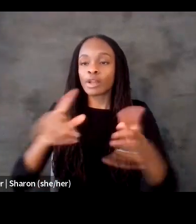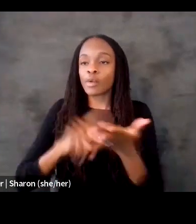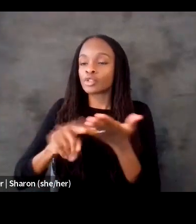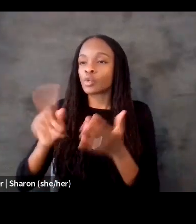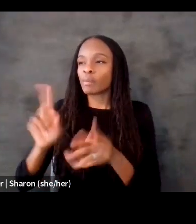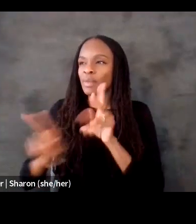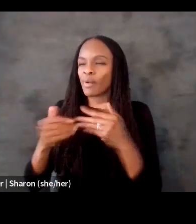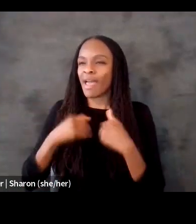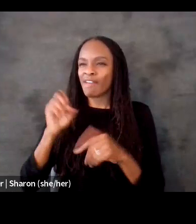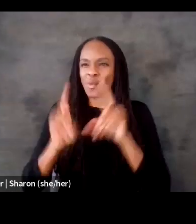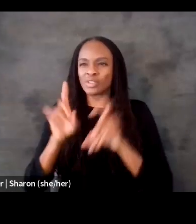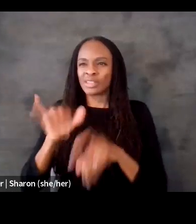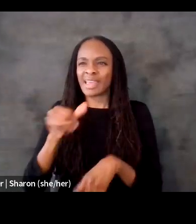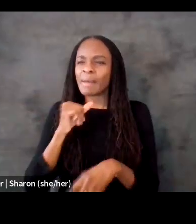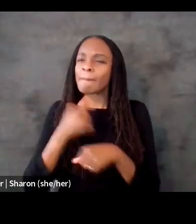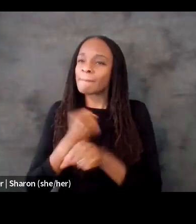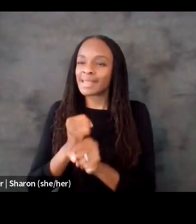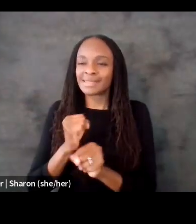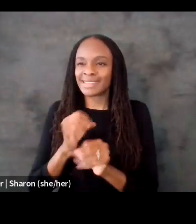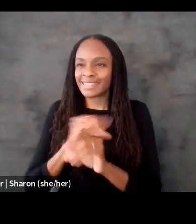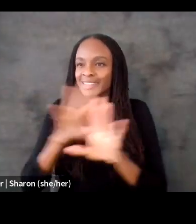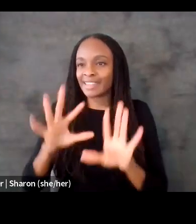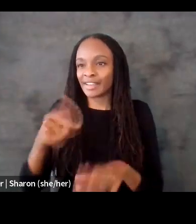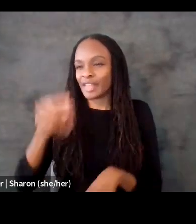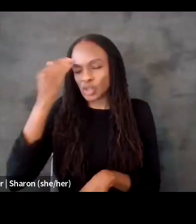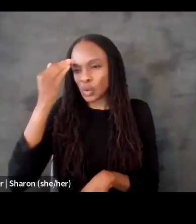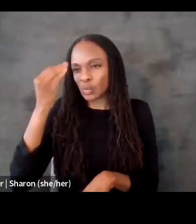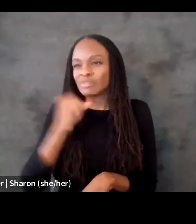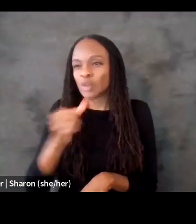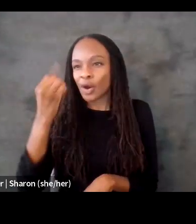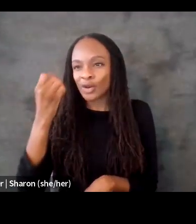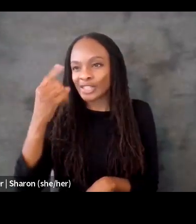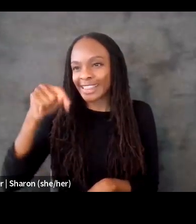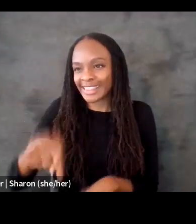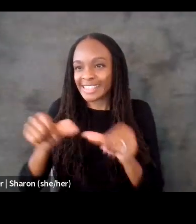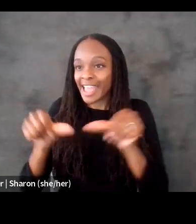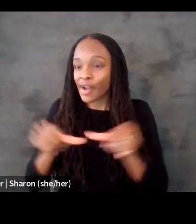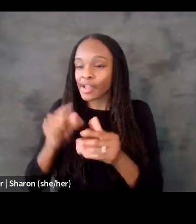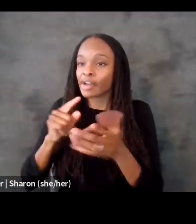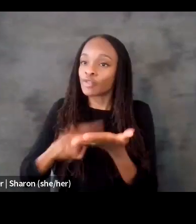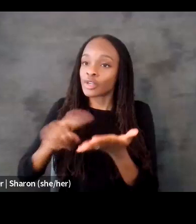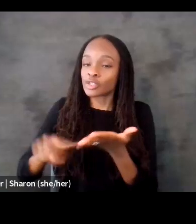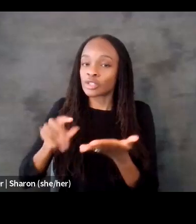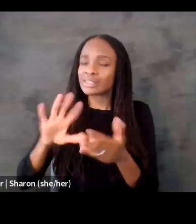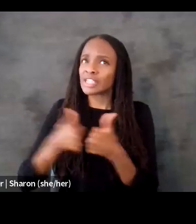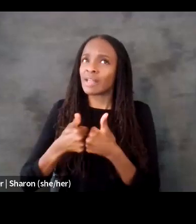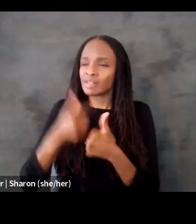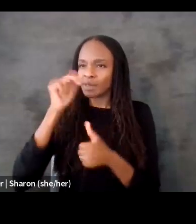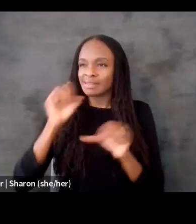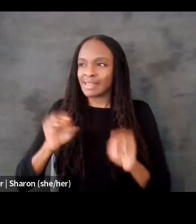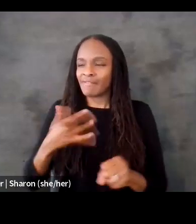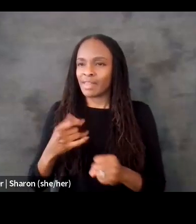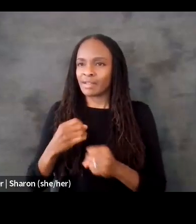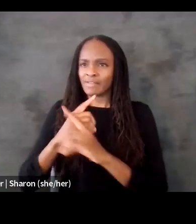with questions that really makes it clear that they're not familiar with this area of research. And so that makes it really challenging because you can feel defensive, like you have to